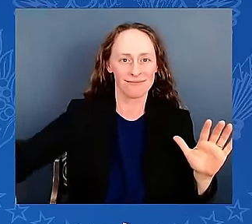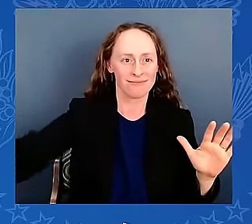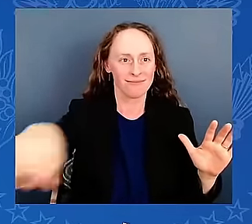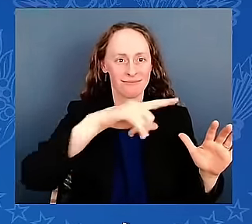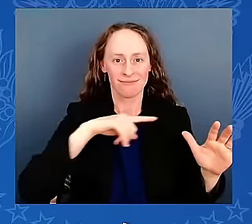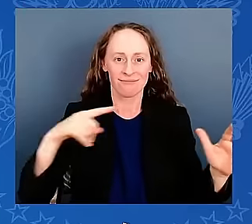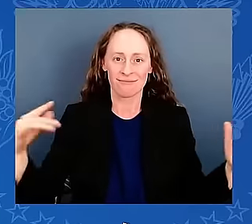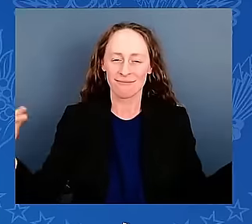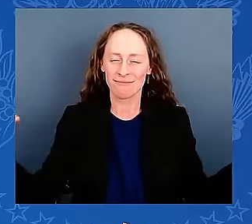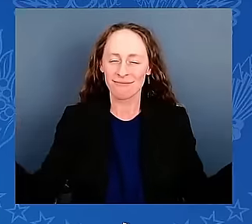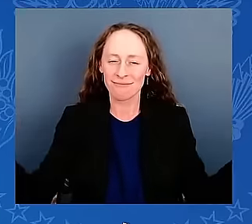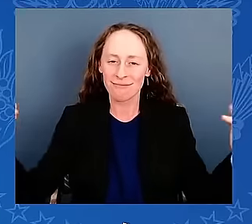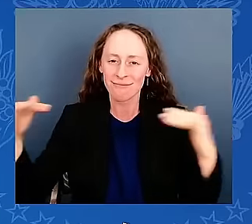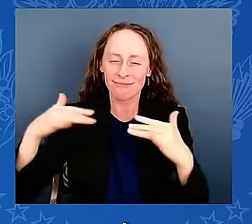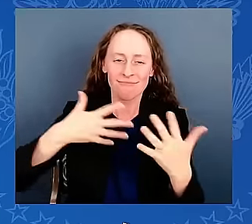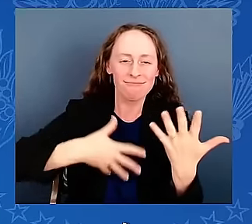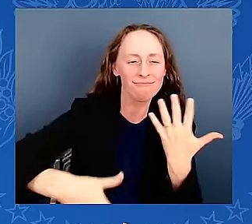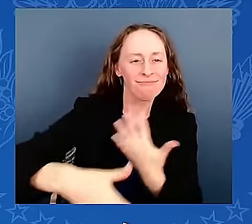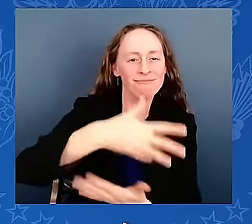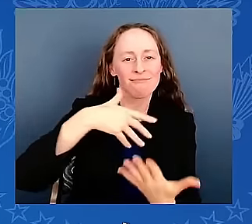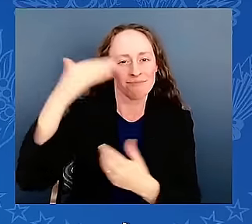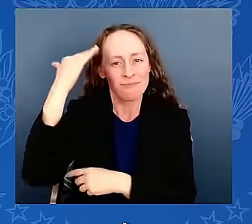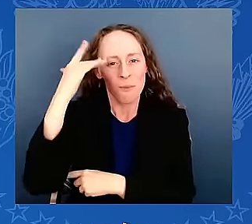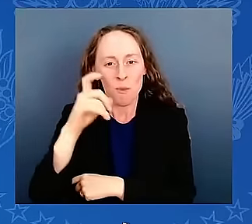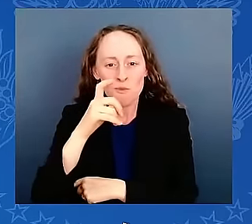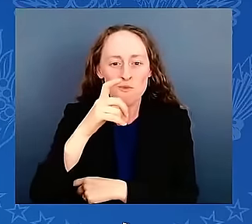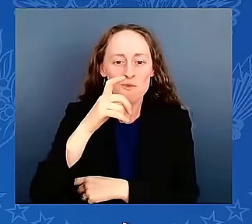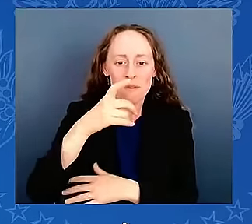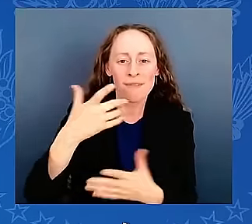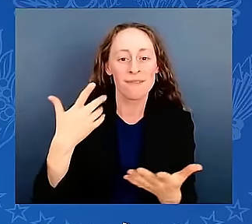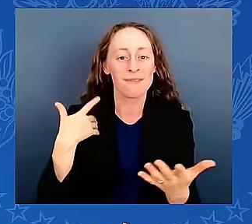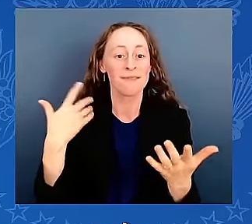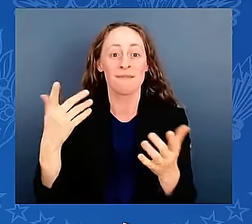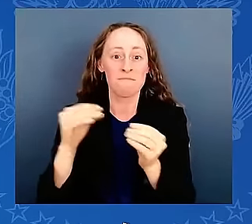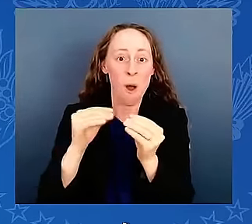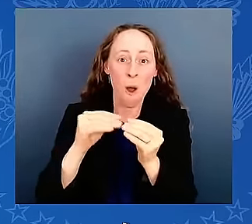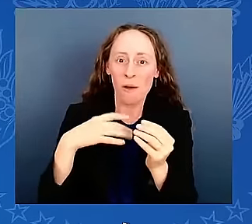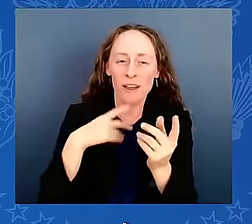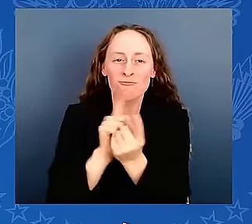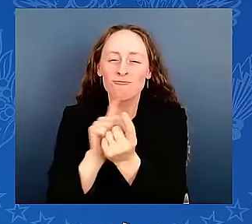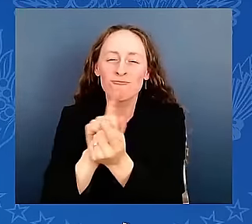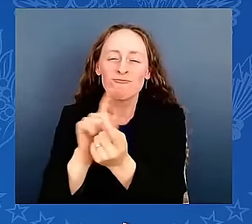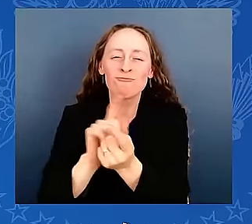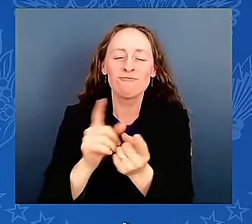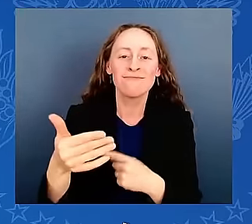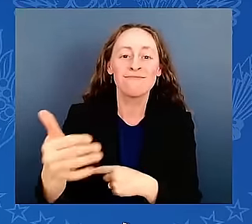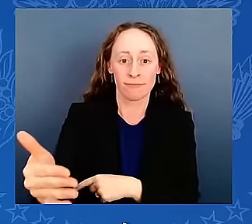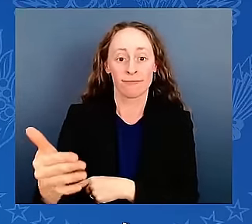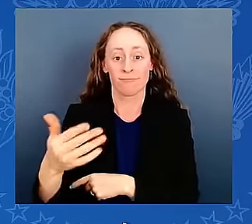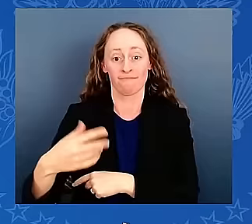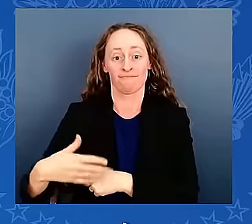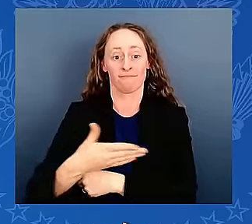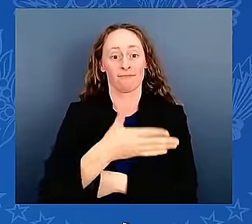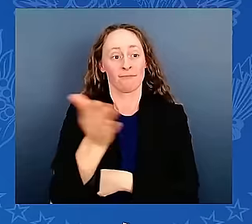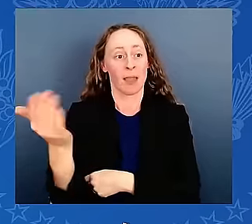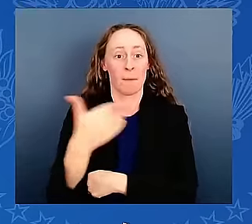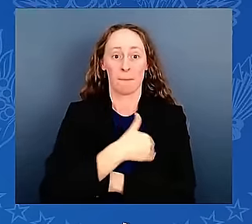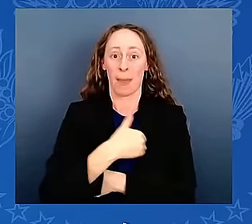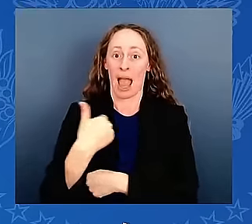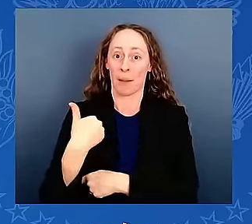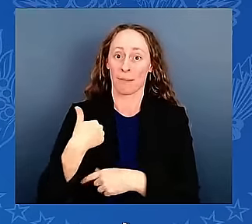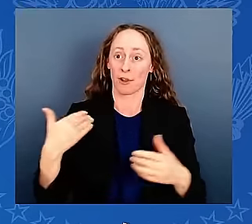to know better. To our members, this convention is for you. From Arkansas